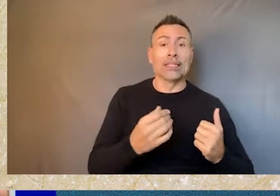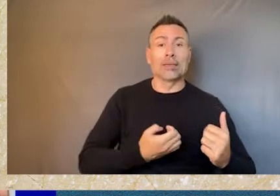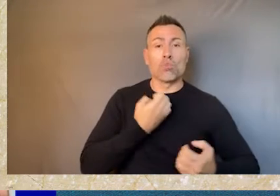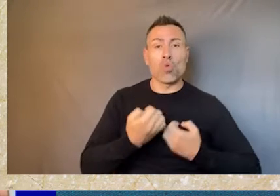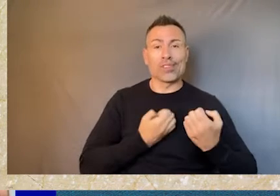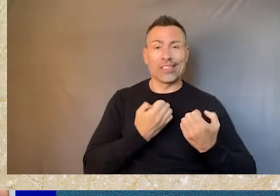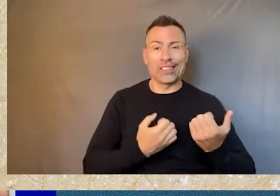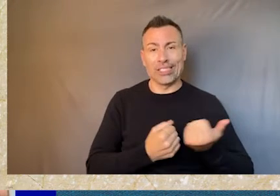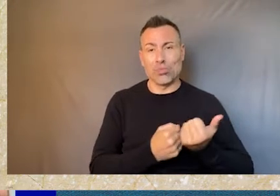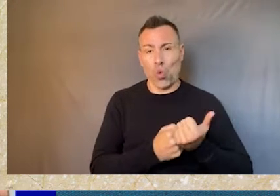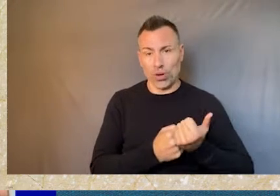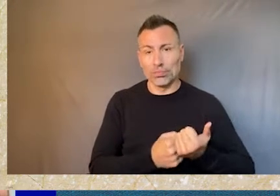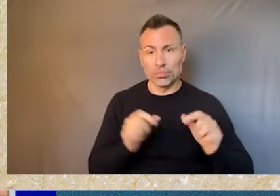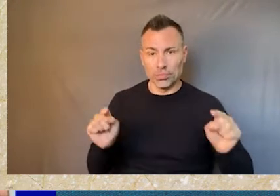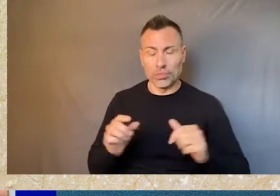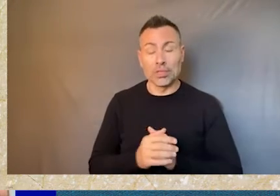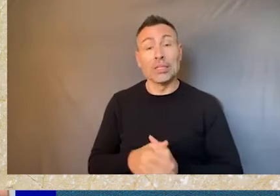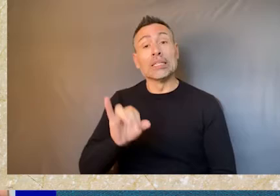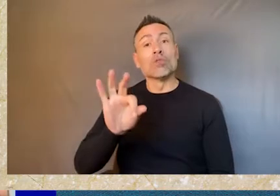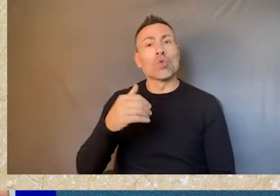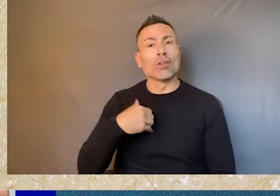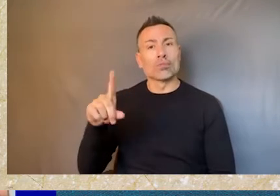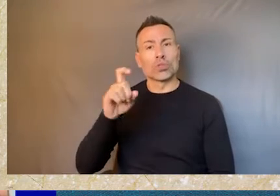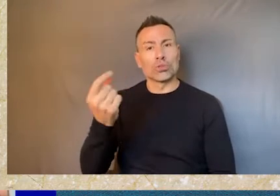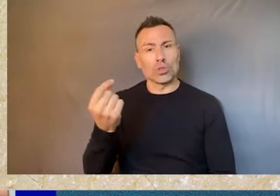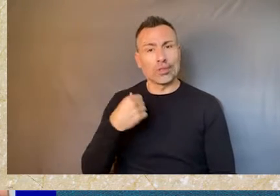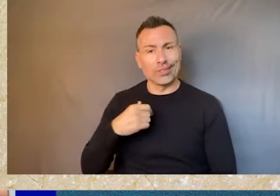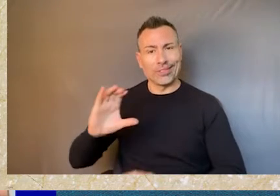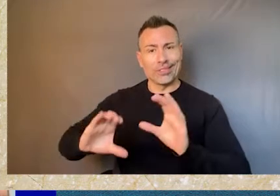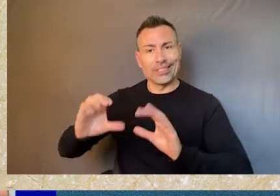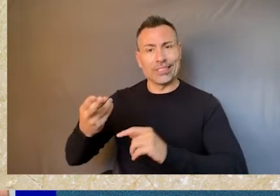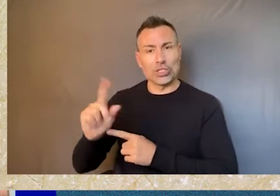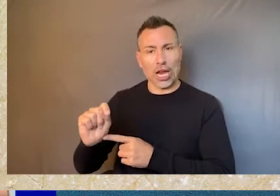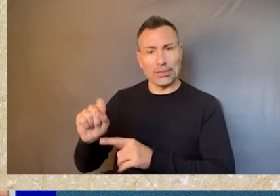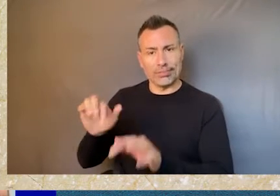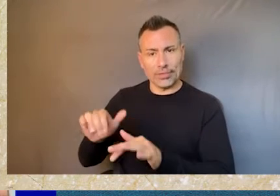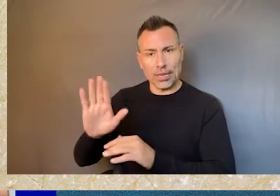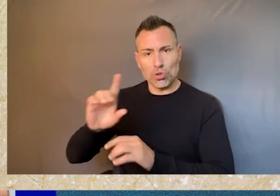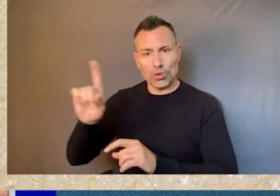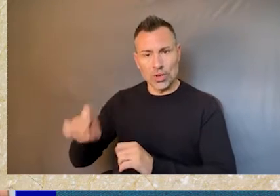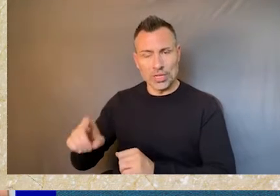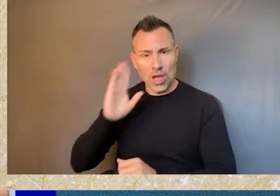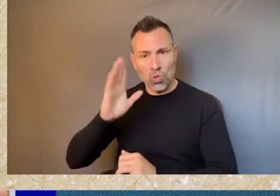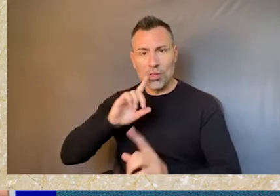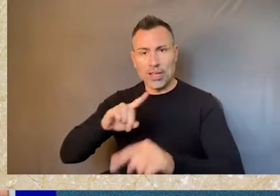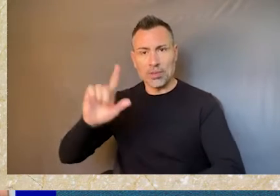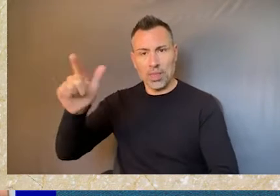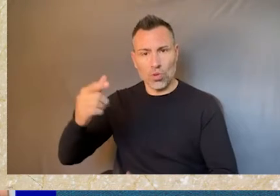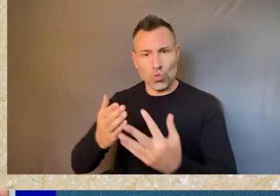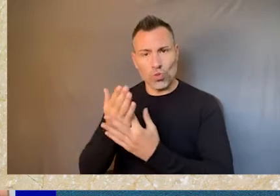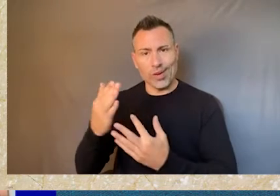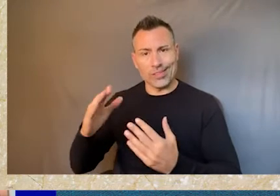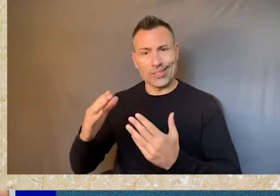will periodically answer them throughout the presentation. Today, our training will be slightly different from the first